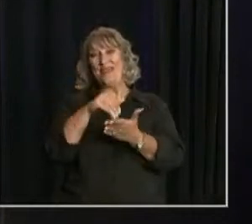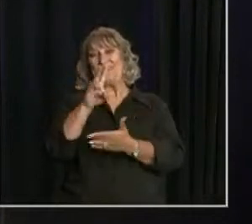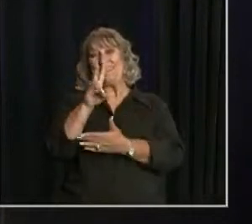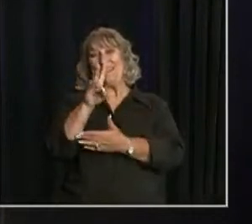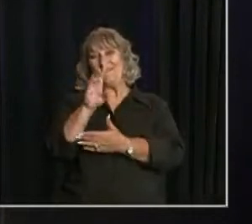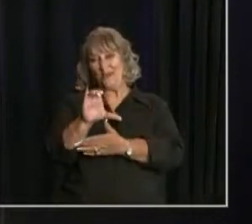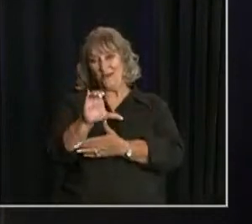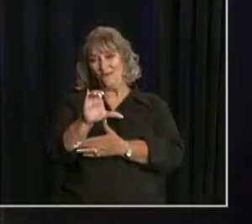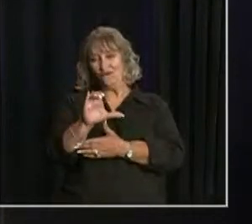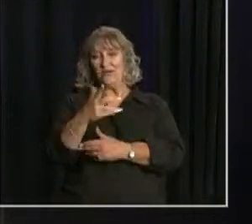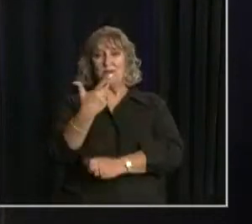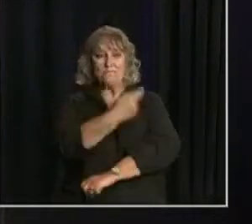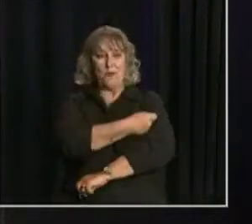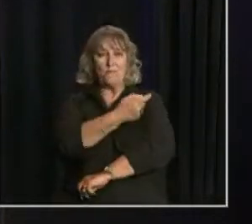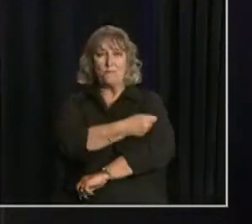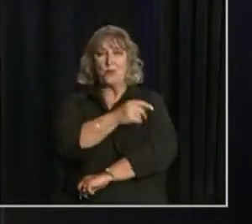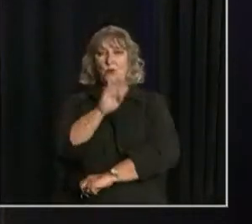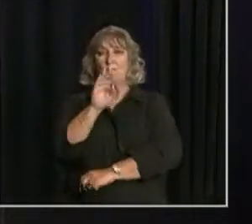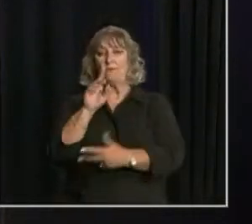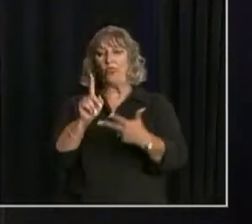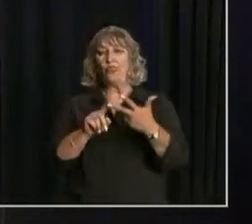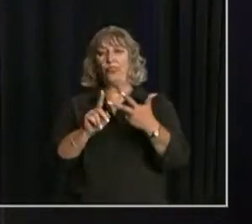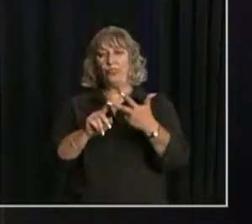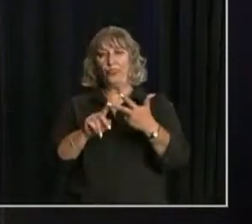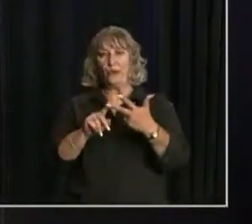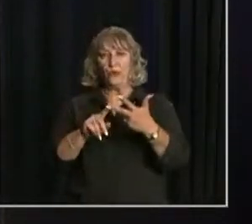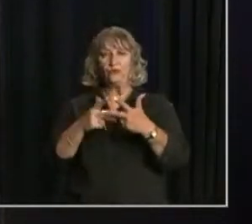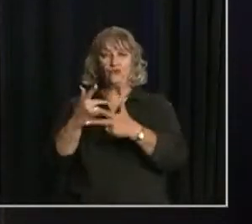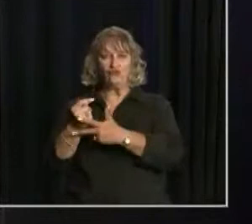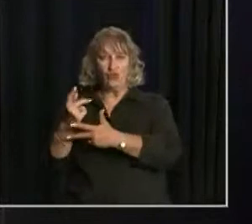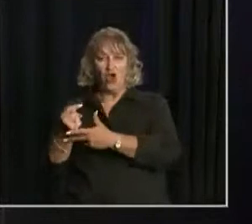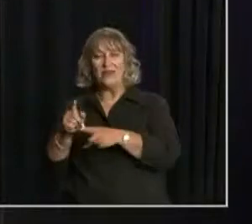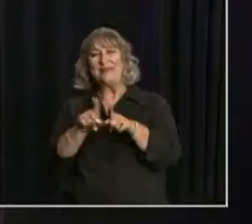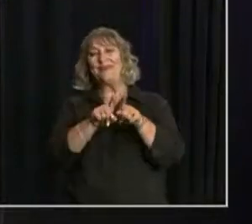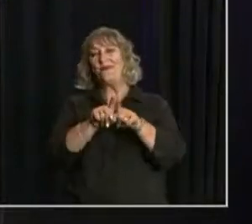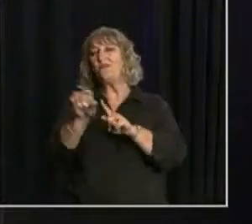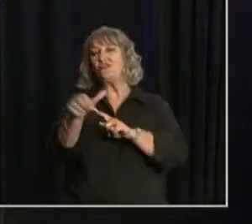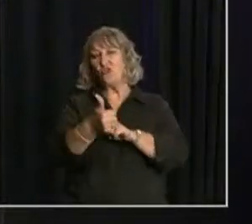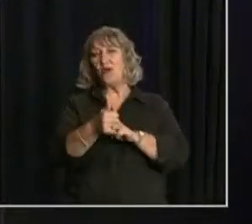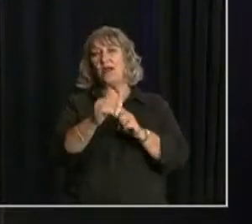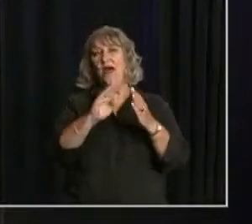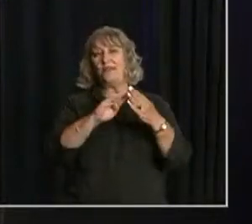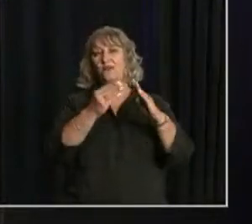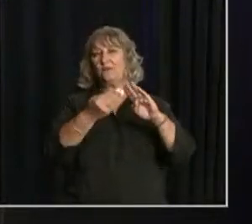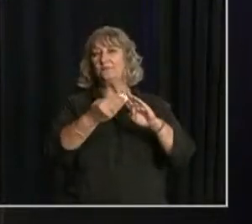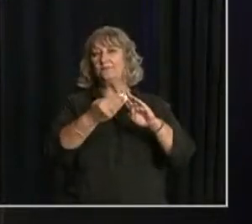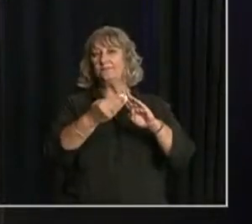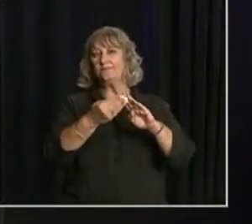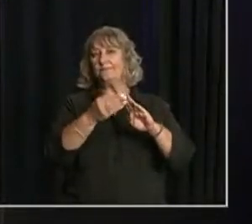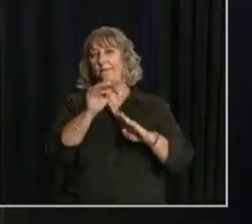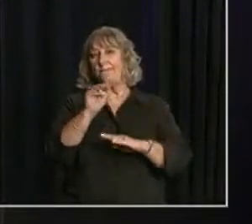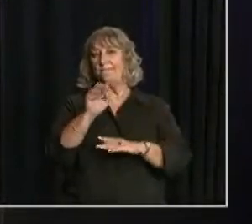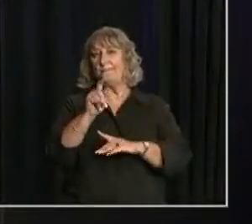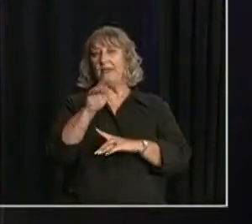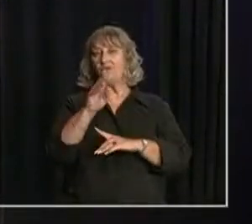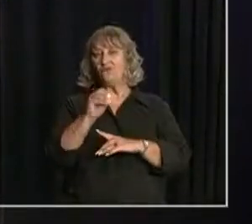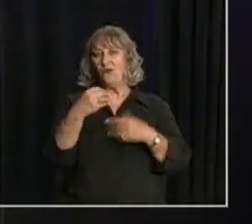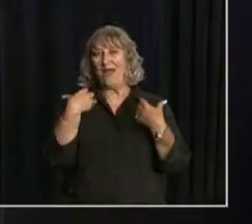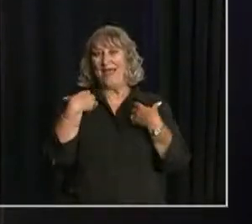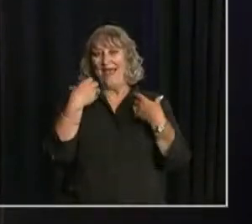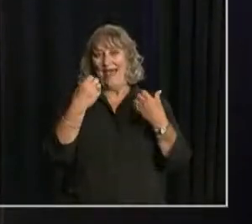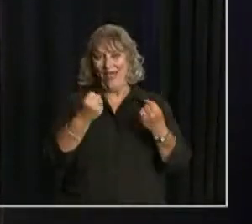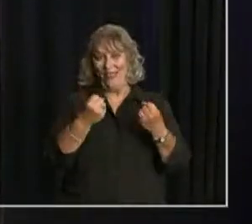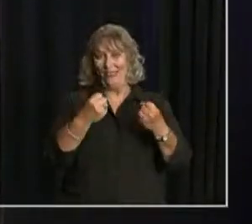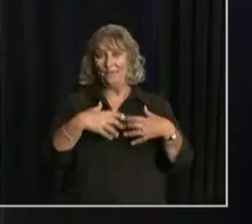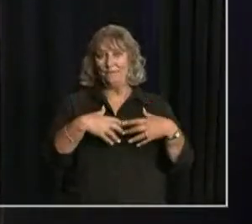Alamo Dome, as well as our Metro Health pop-up clinic. So we've seen quite a bit of foot traffic over at the Alamo Dome, which is consistent with what